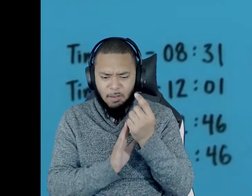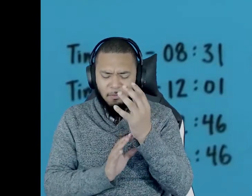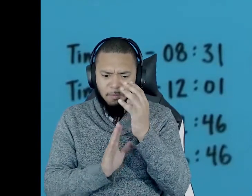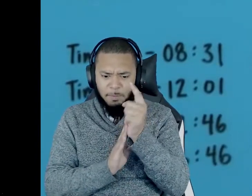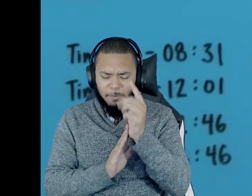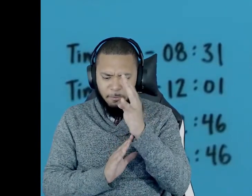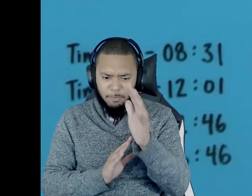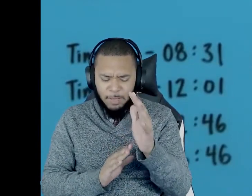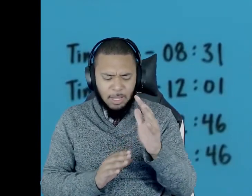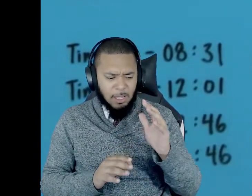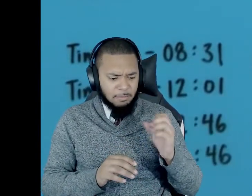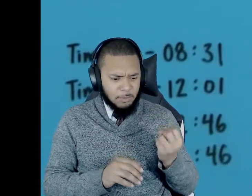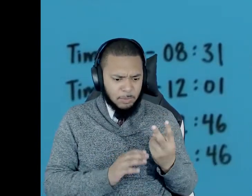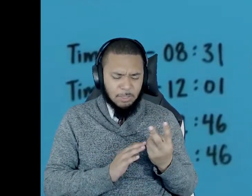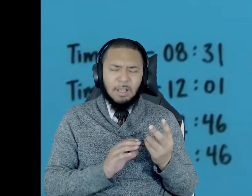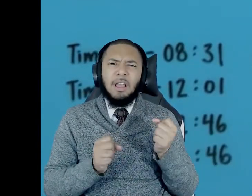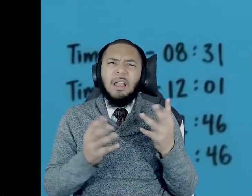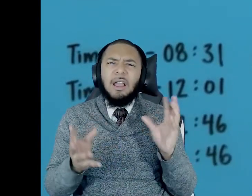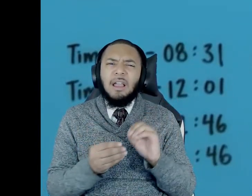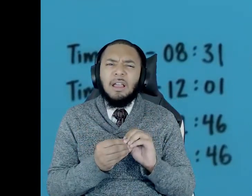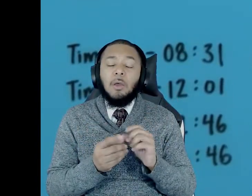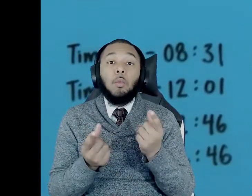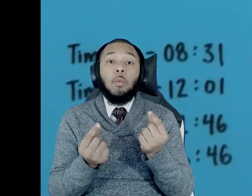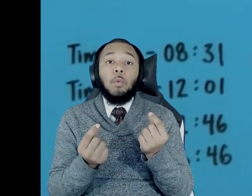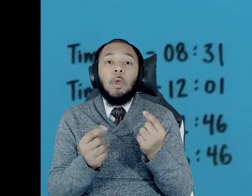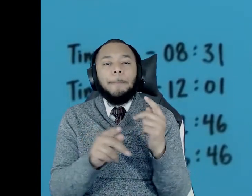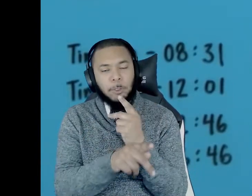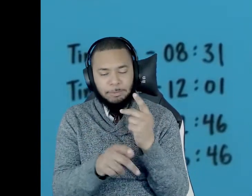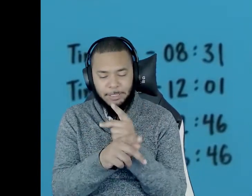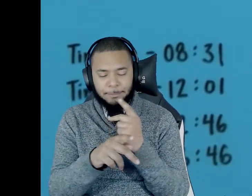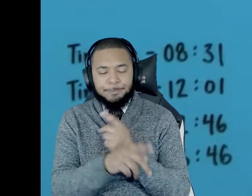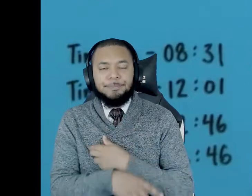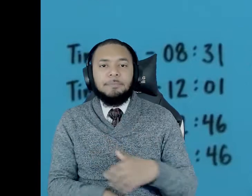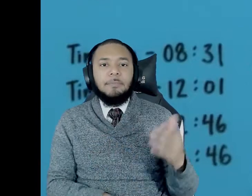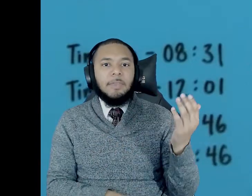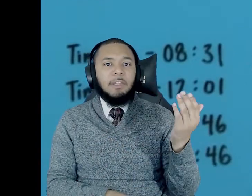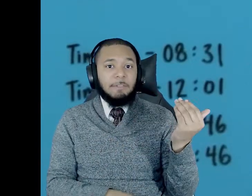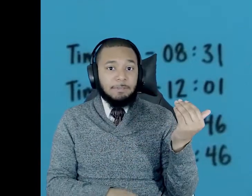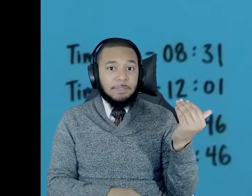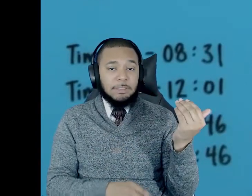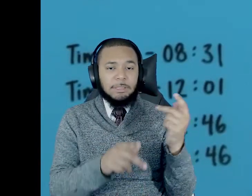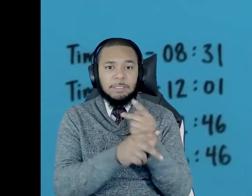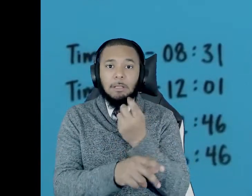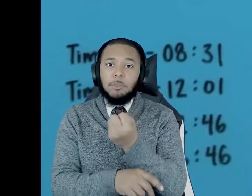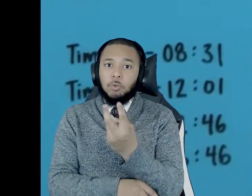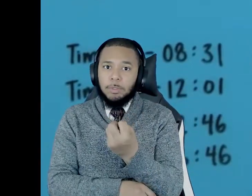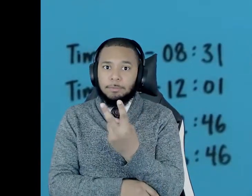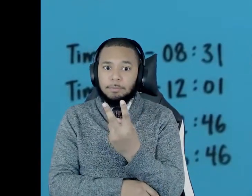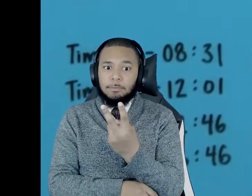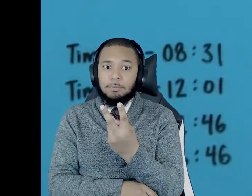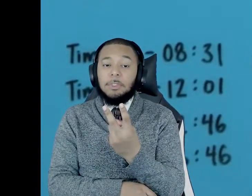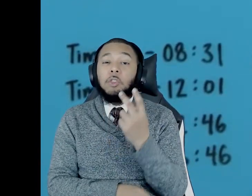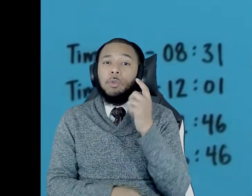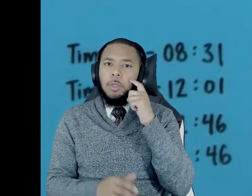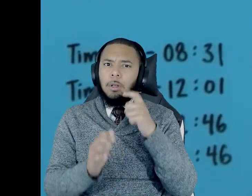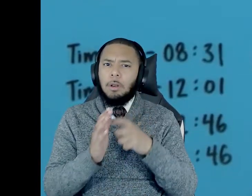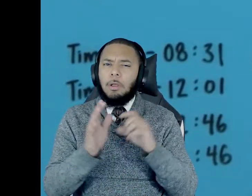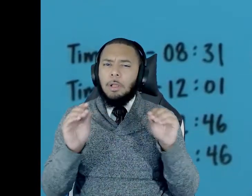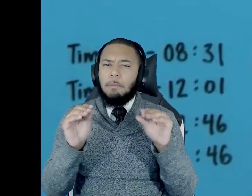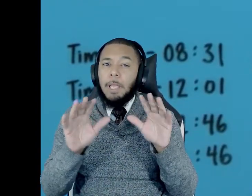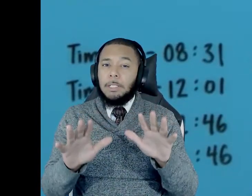say 15 hours times $12 an hour. Something magic happens here. 15